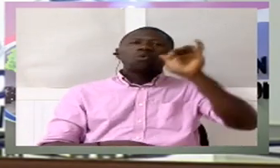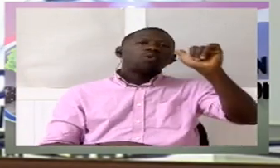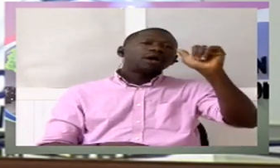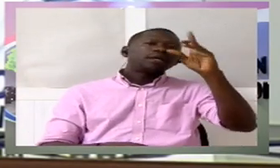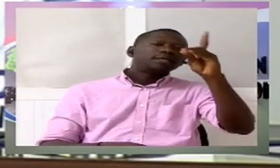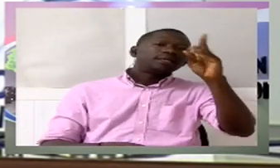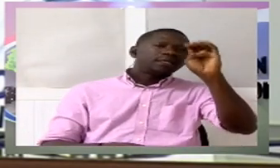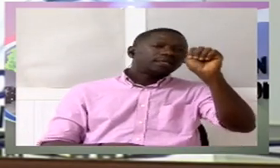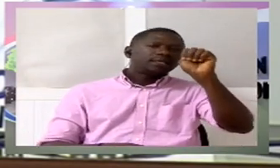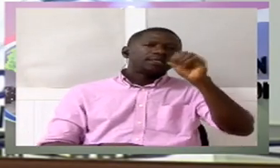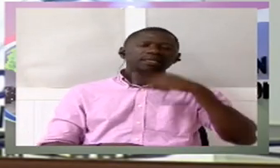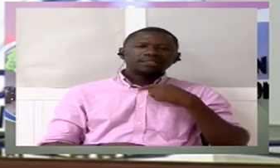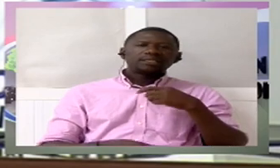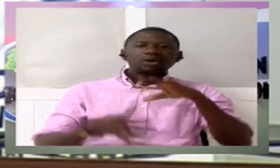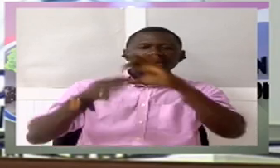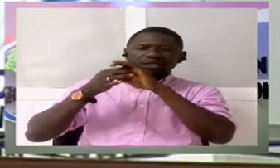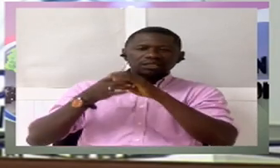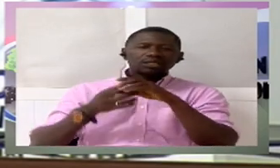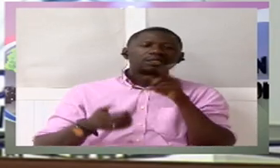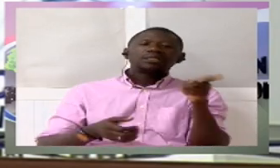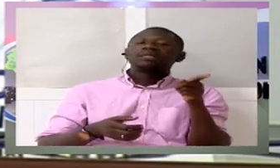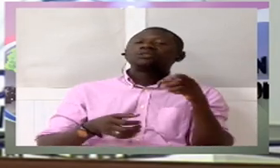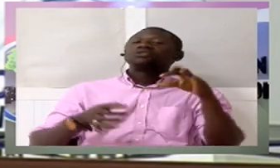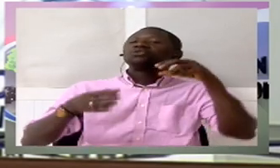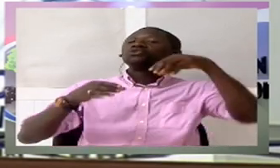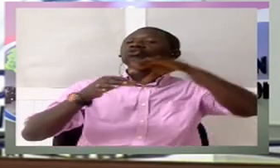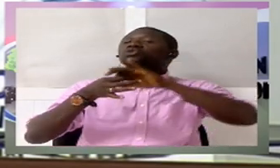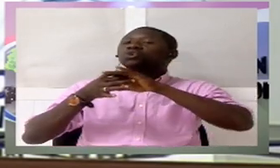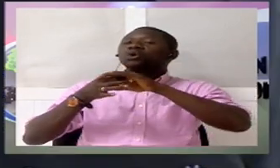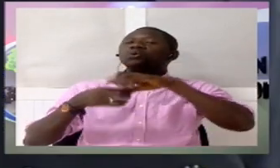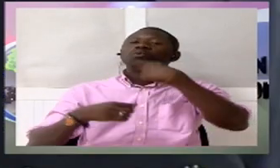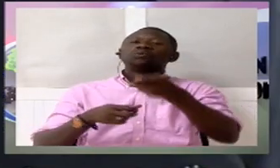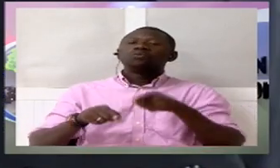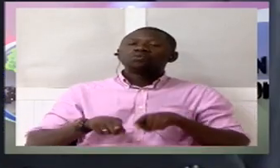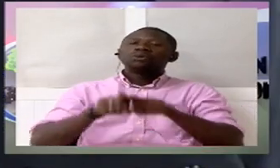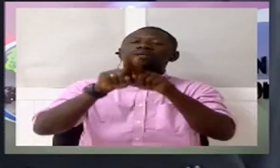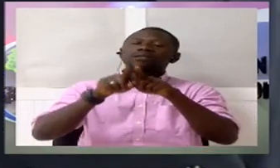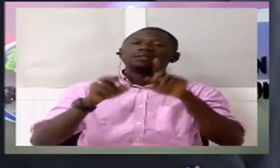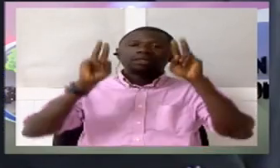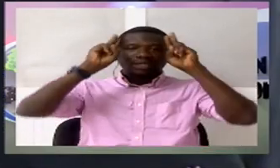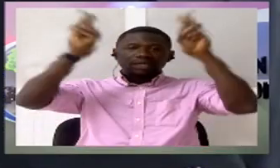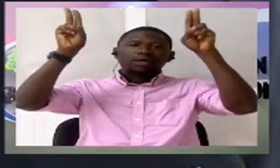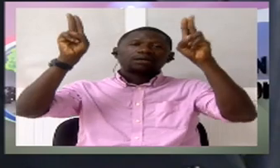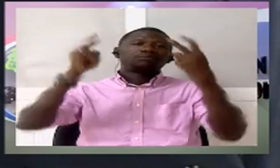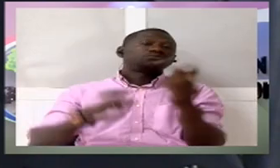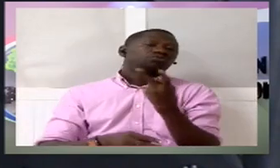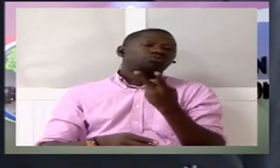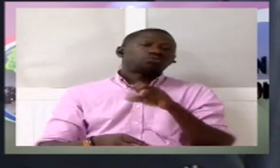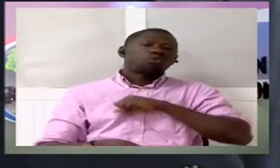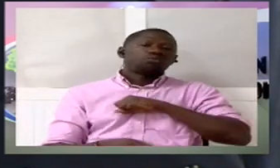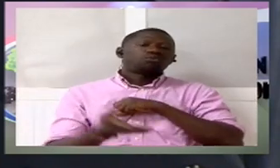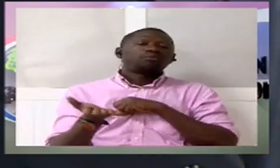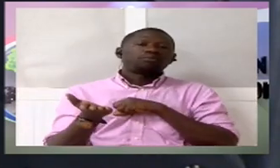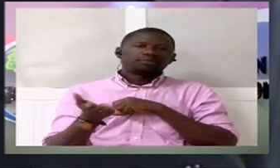organization he joined with Yaya Jame? Akofo, inata nyilona ko, Youth Development Enterprise mu kafuleti, me ya long